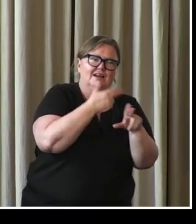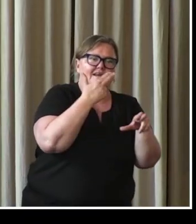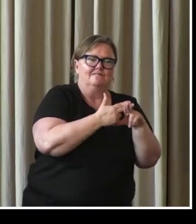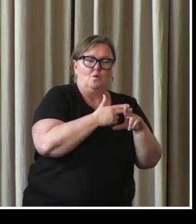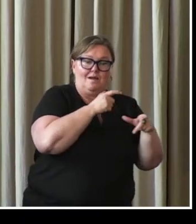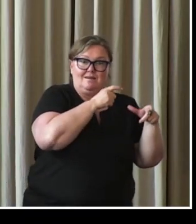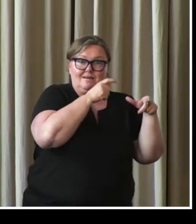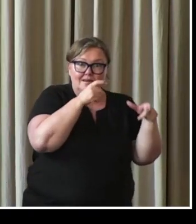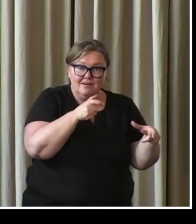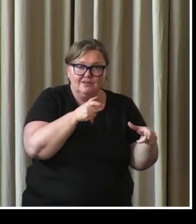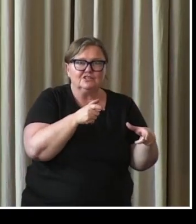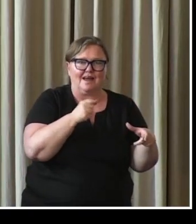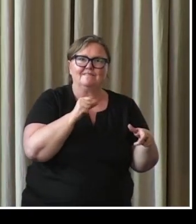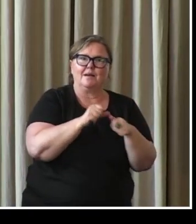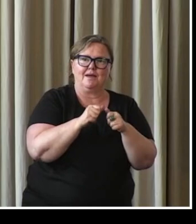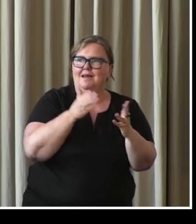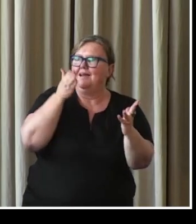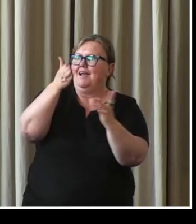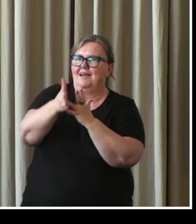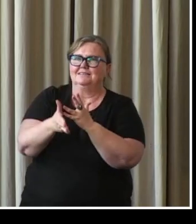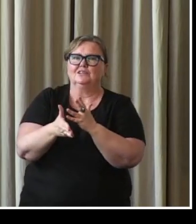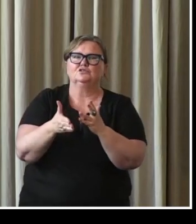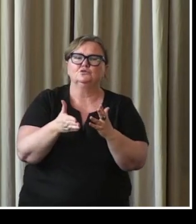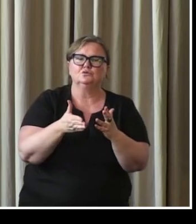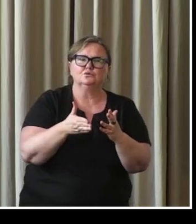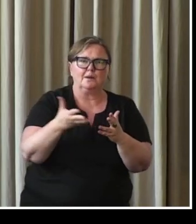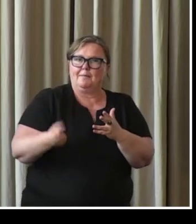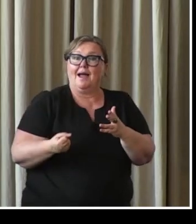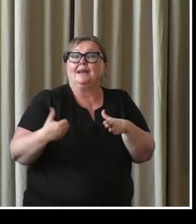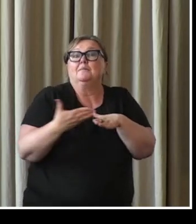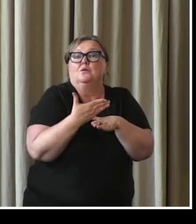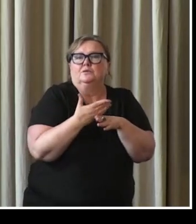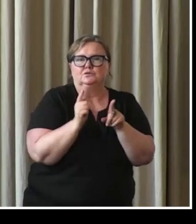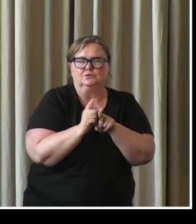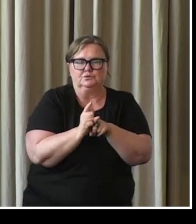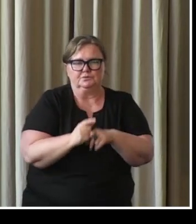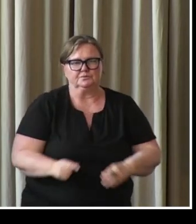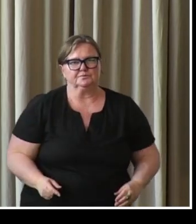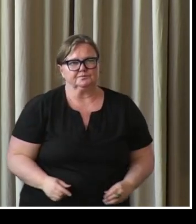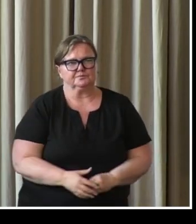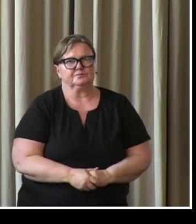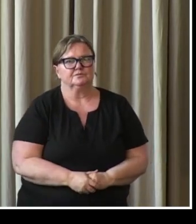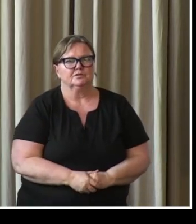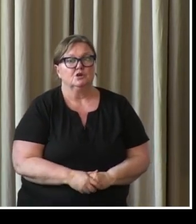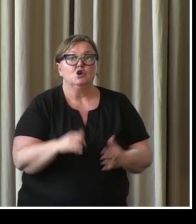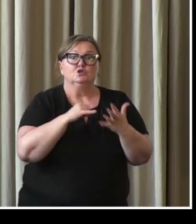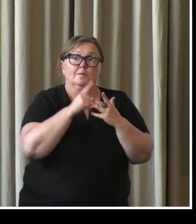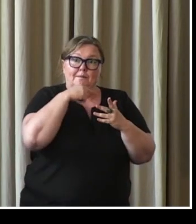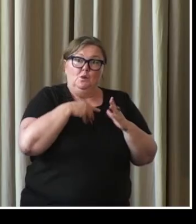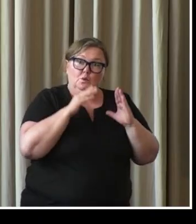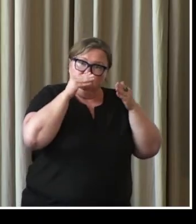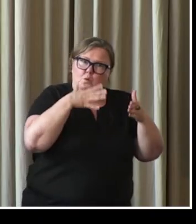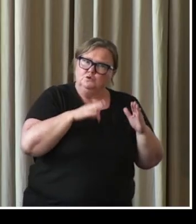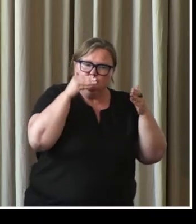carers to have better access to paid employment is another area that falls under this. So those of you who are